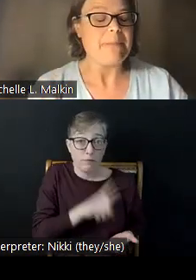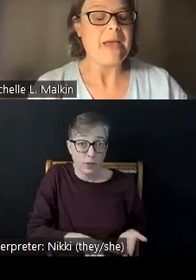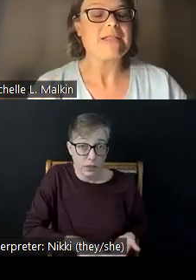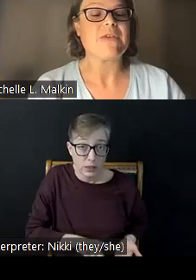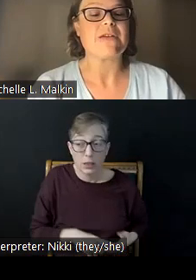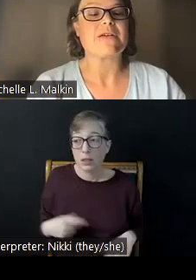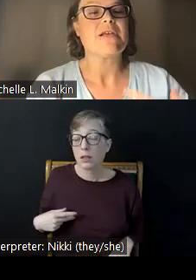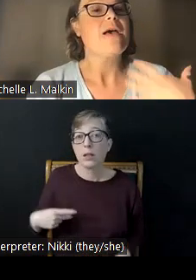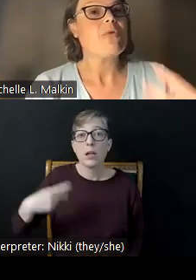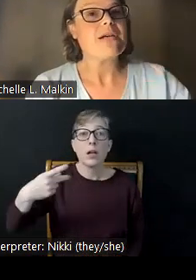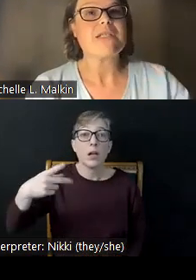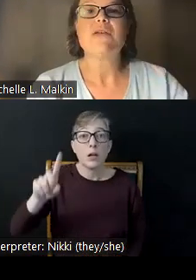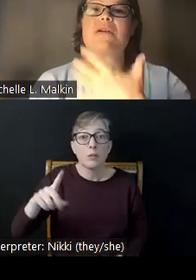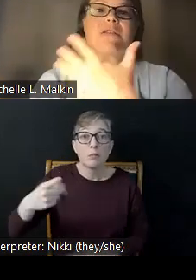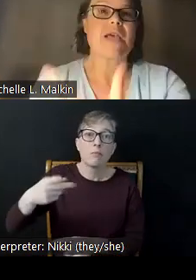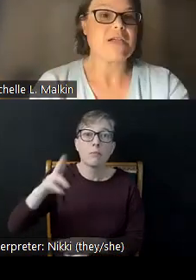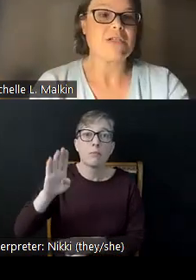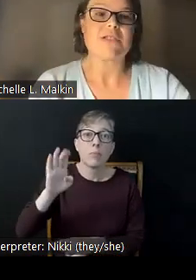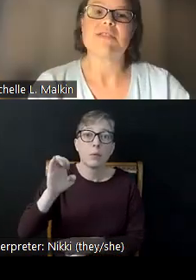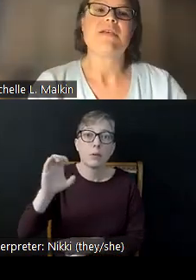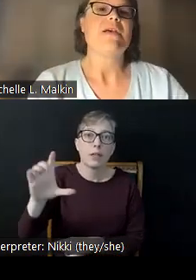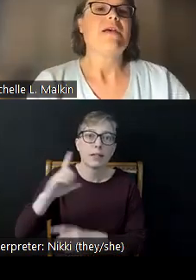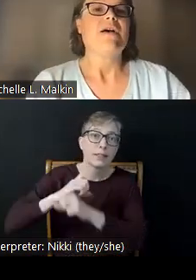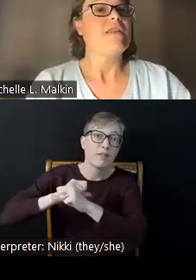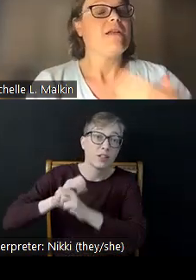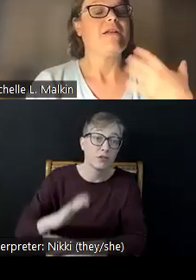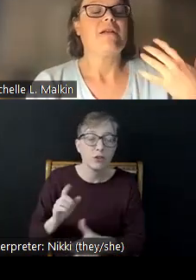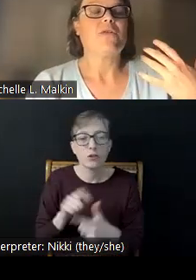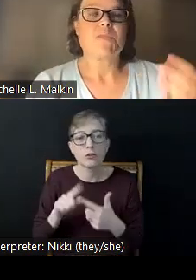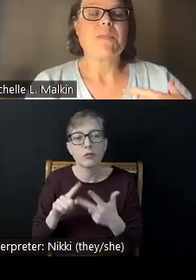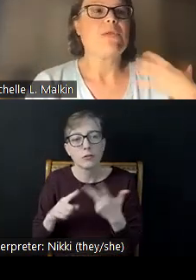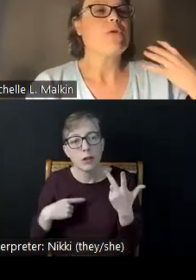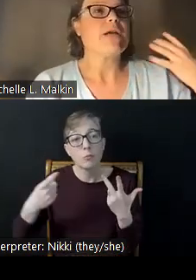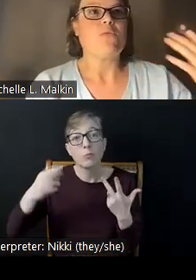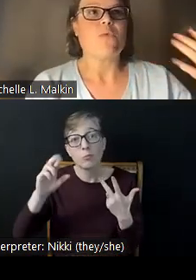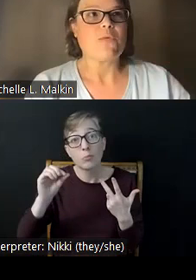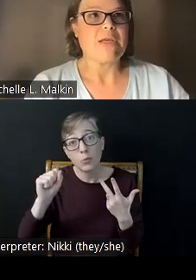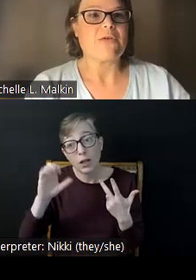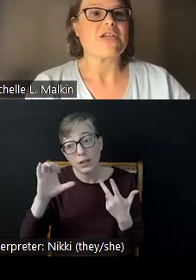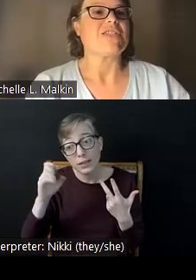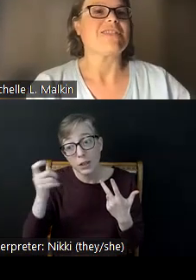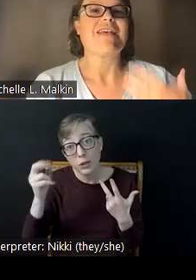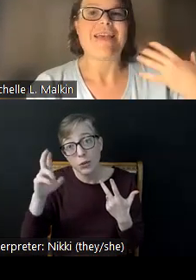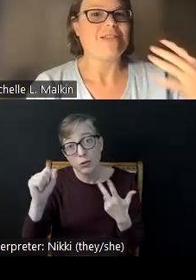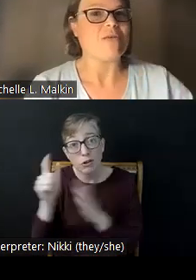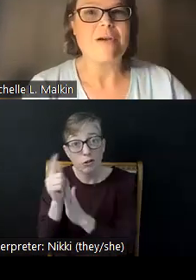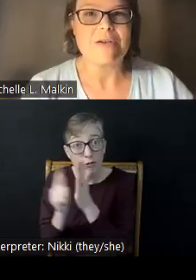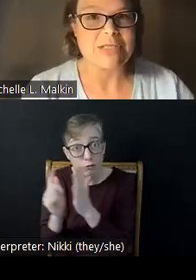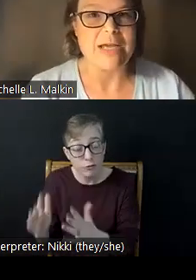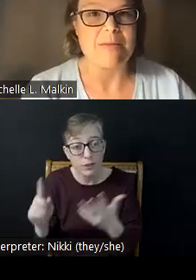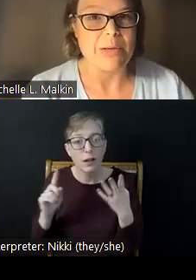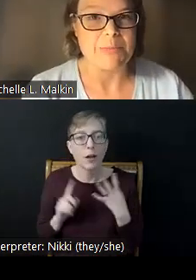privately paid defenders, prosecutors, and judges, and then those people who kind of work within corrections, they